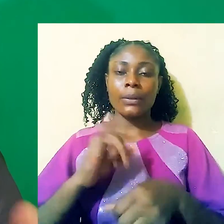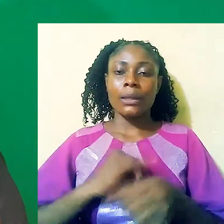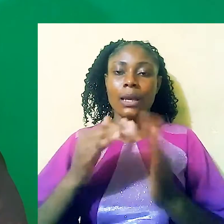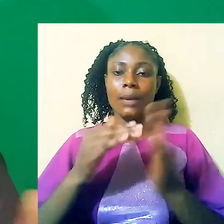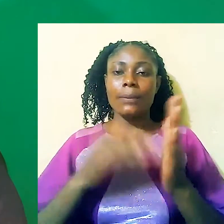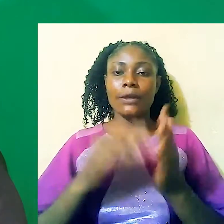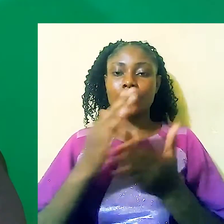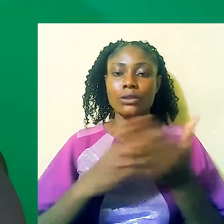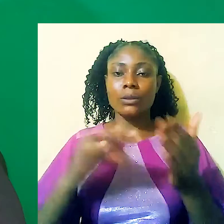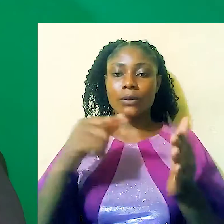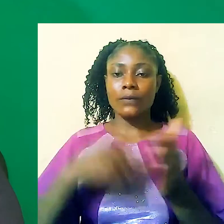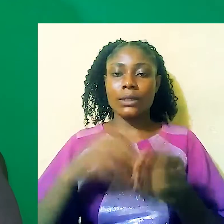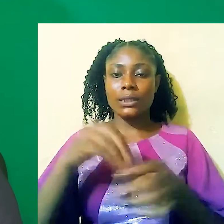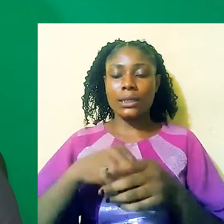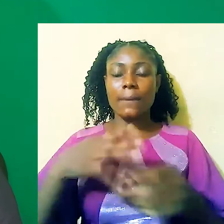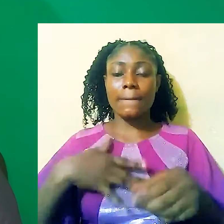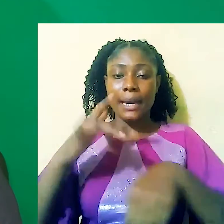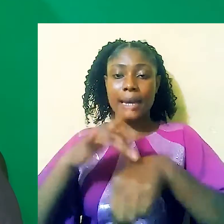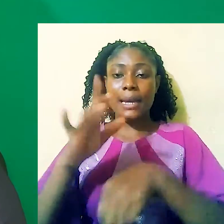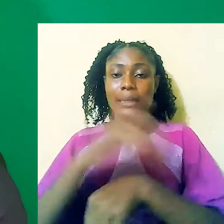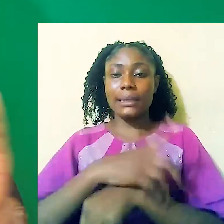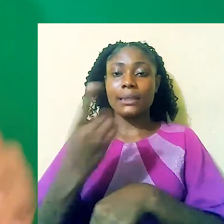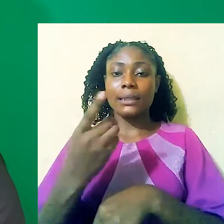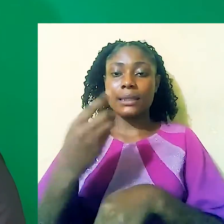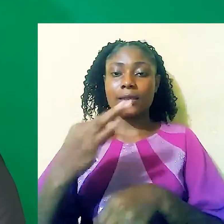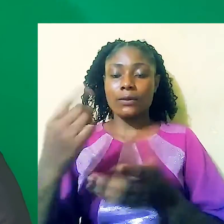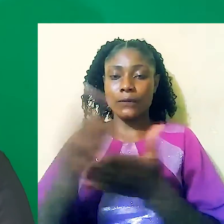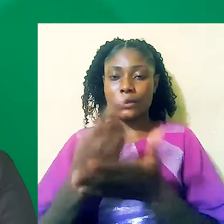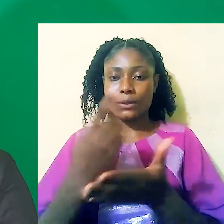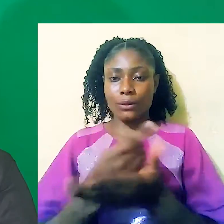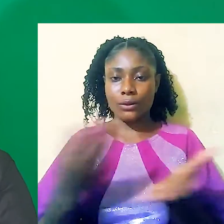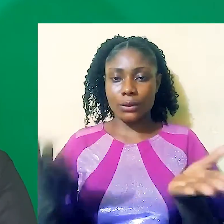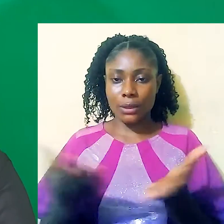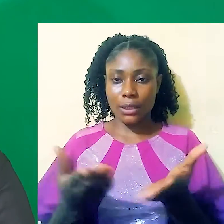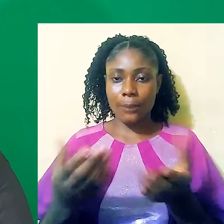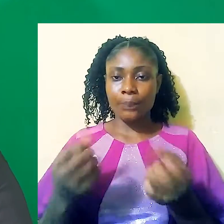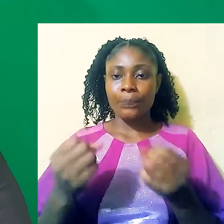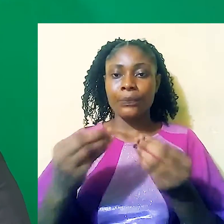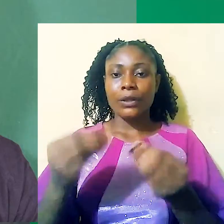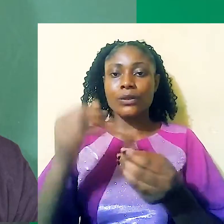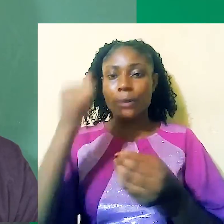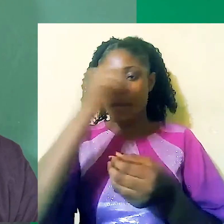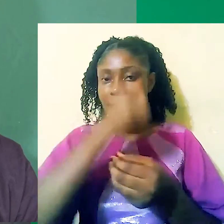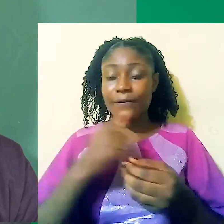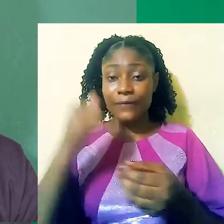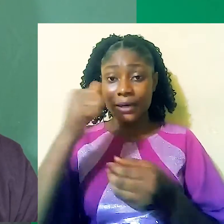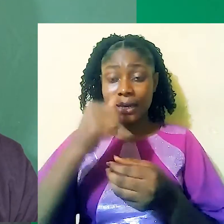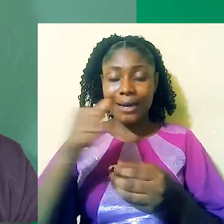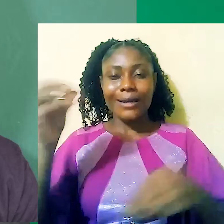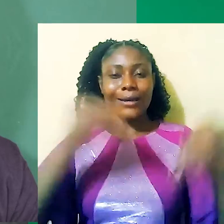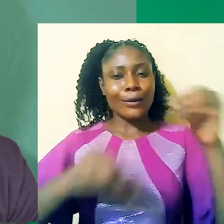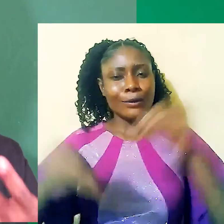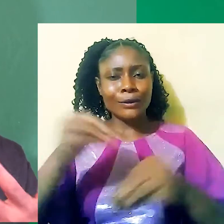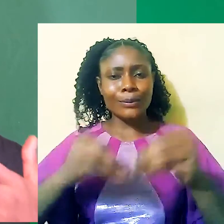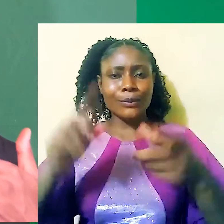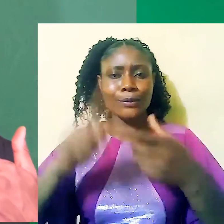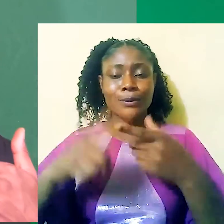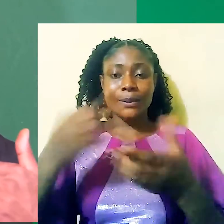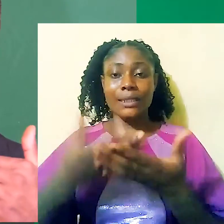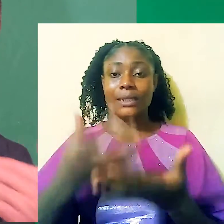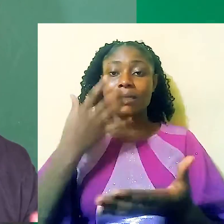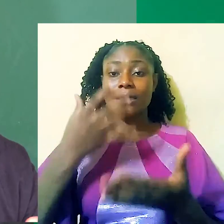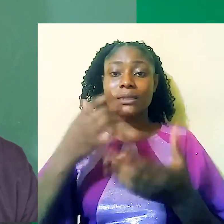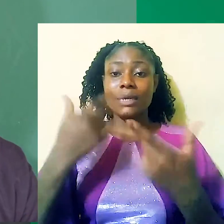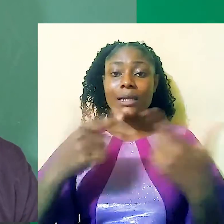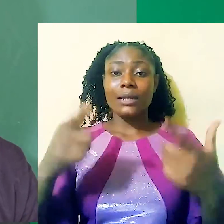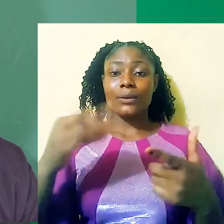time. I mentioned some of these in my early days of discussion here. So Africa contributes to